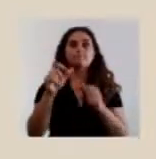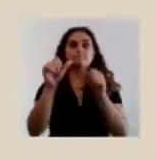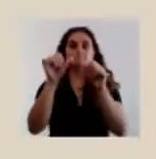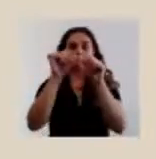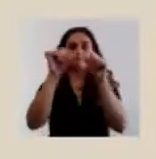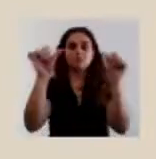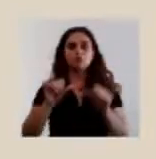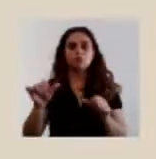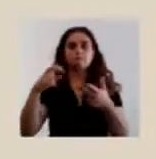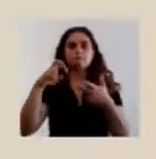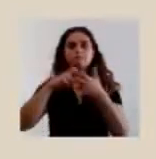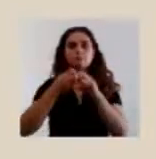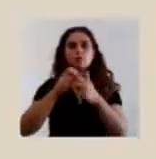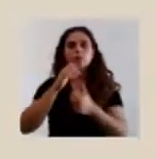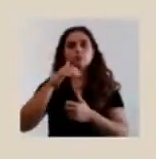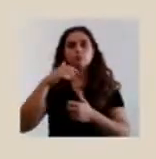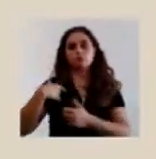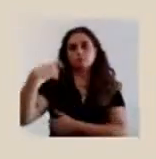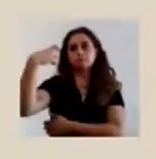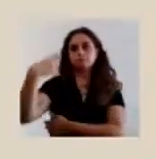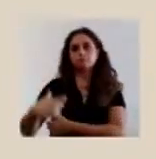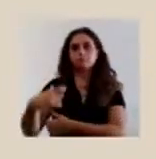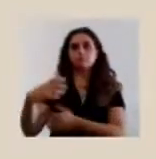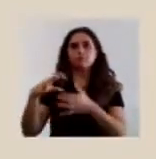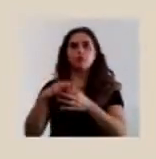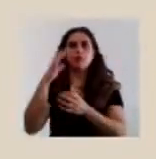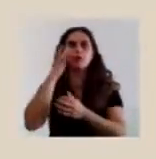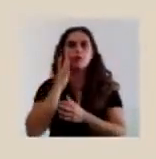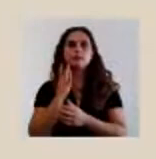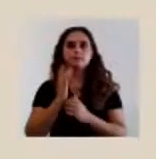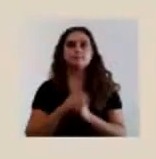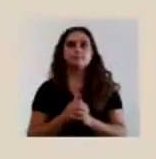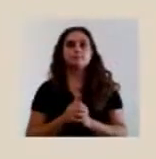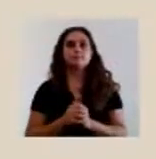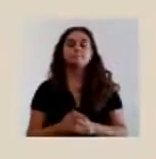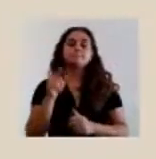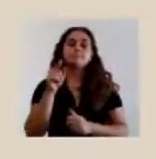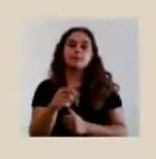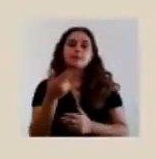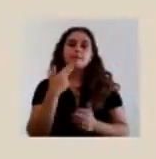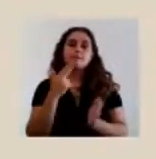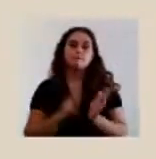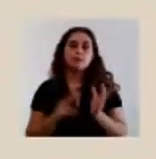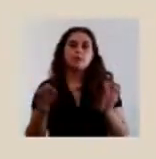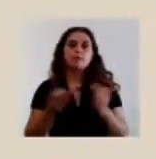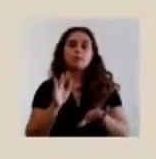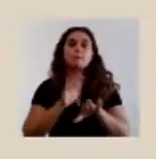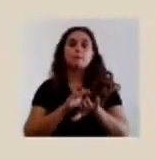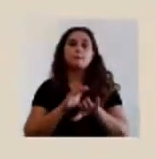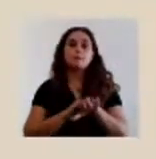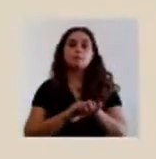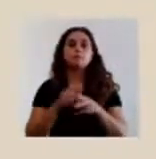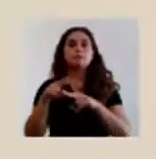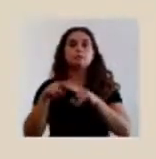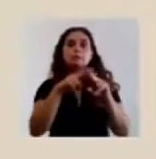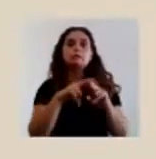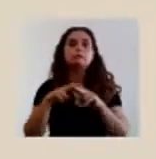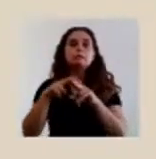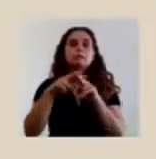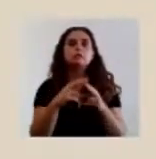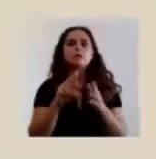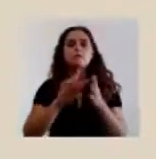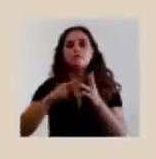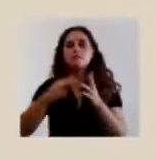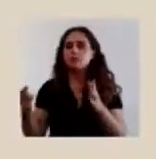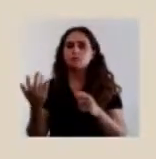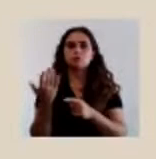system dysfunctions regardless of races. This holds true even when adjusting their analysis for variables